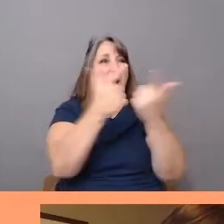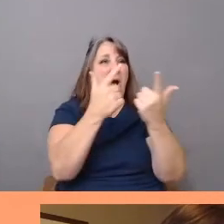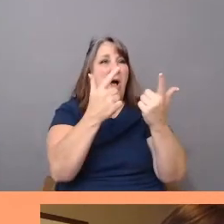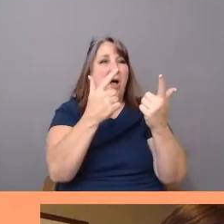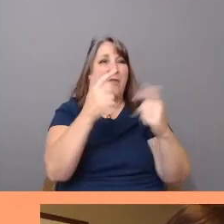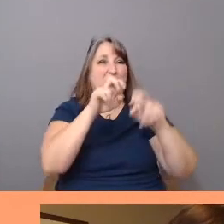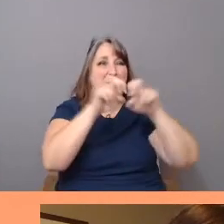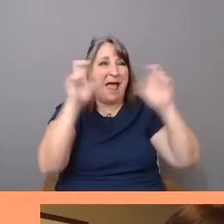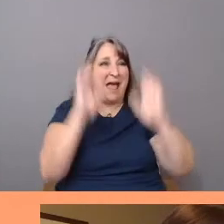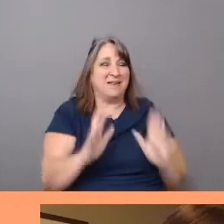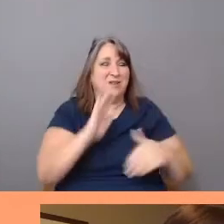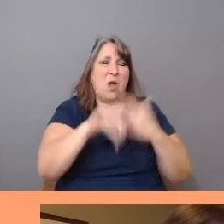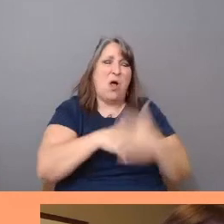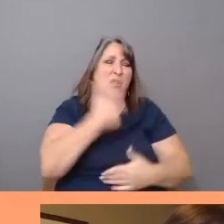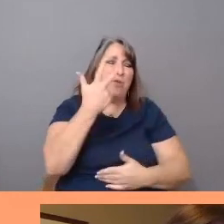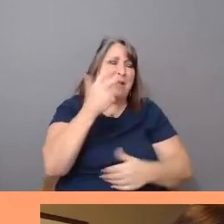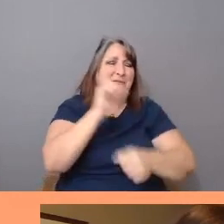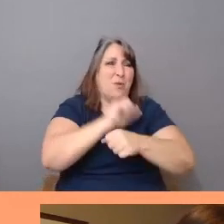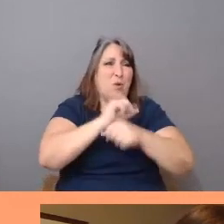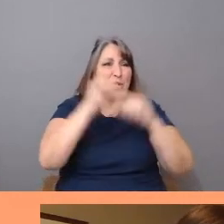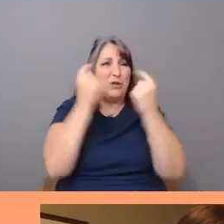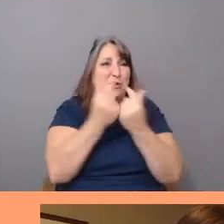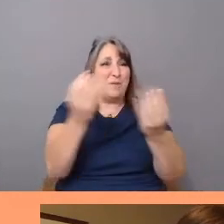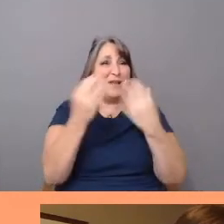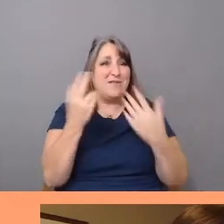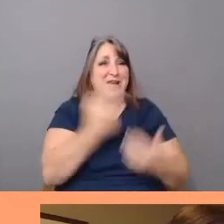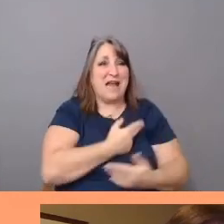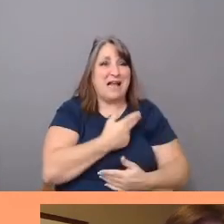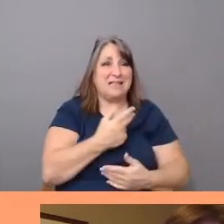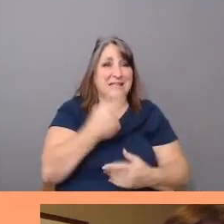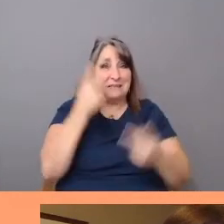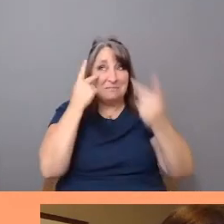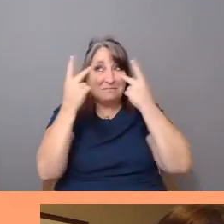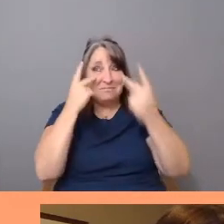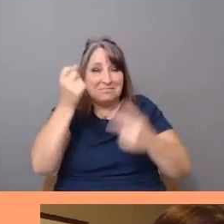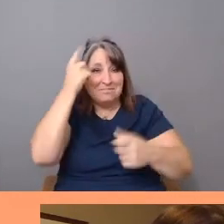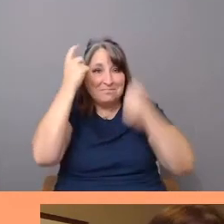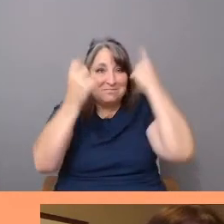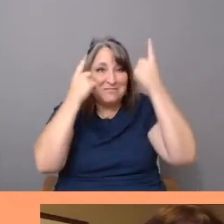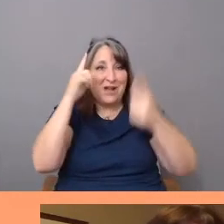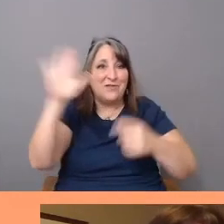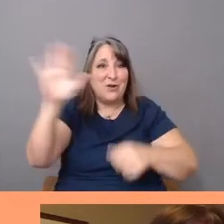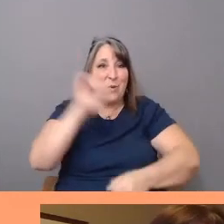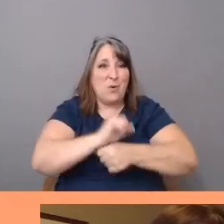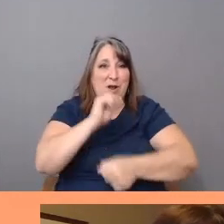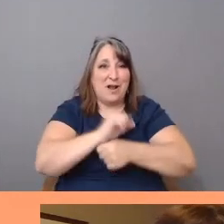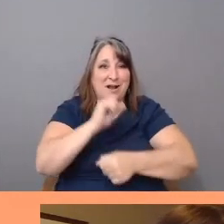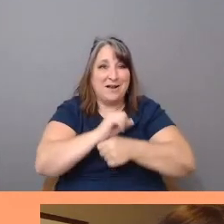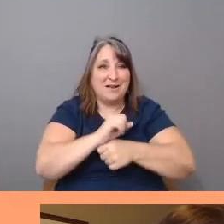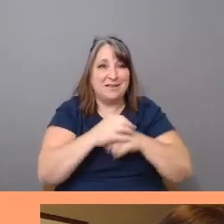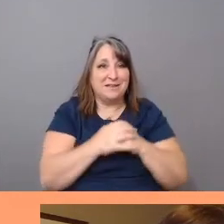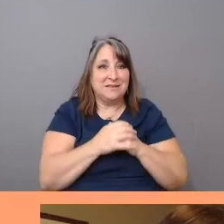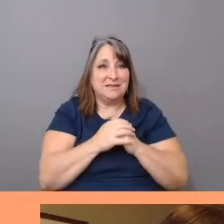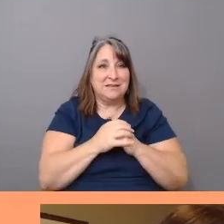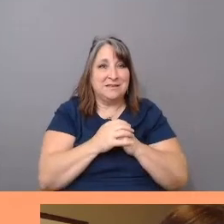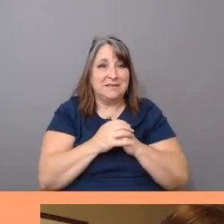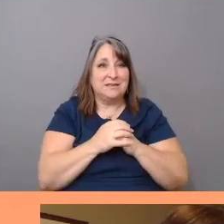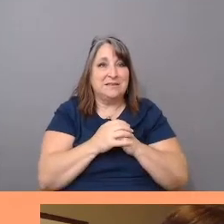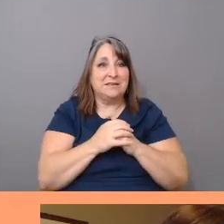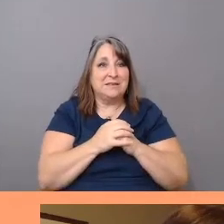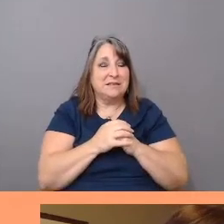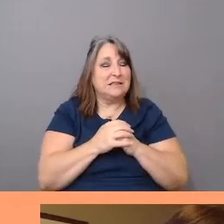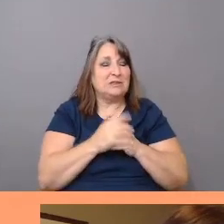groups for giving us a window into what you're working on. I know you're all sort of deep in the midst of processes, and it's